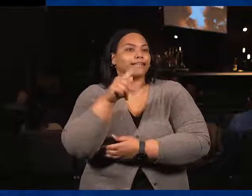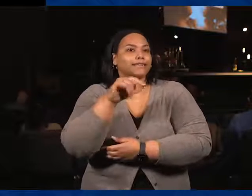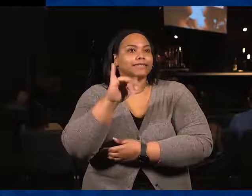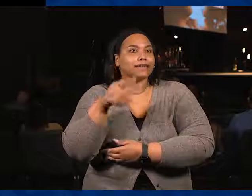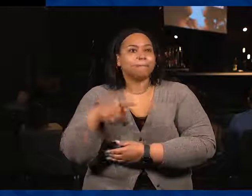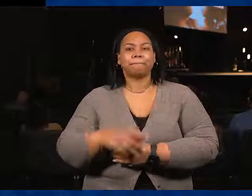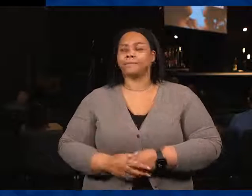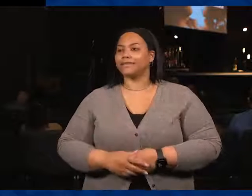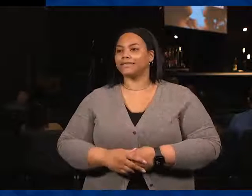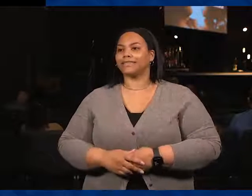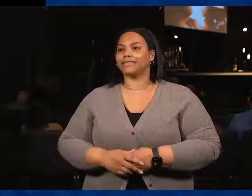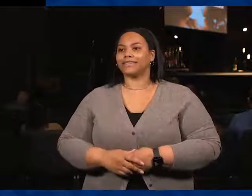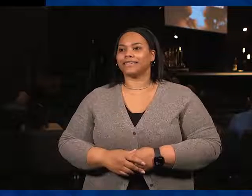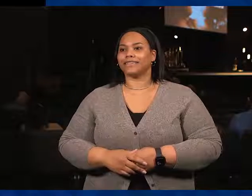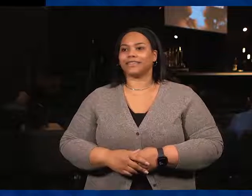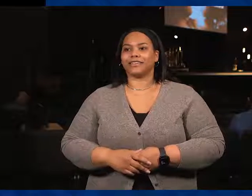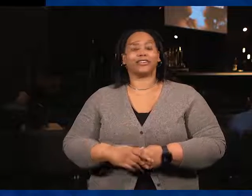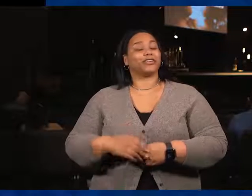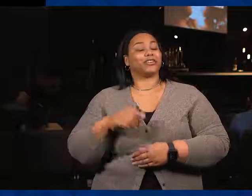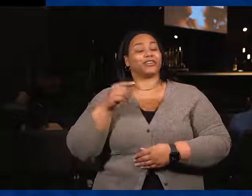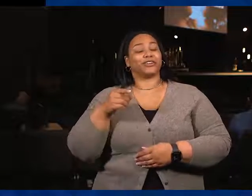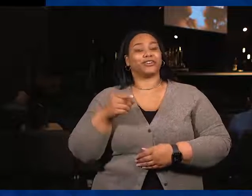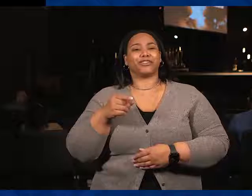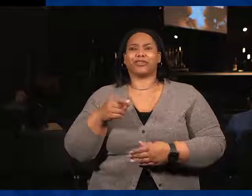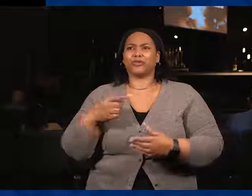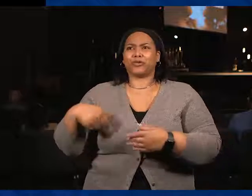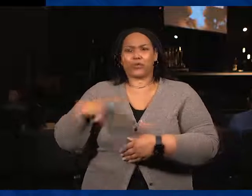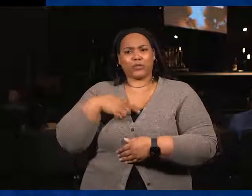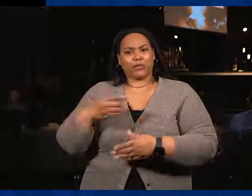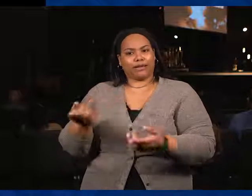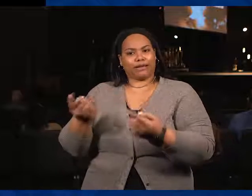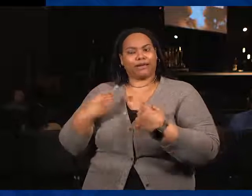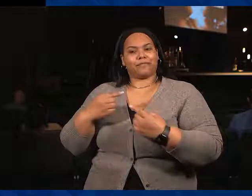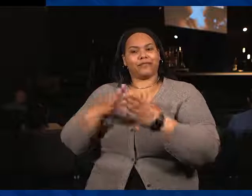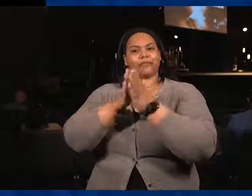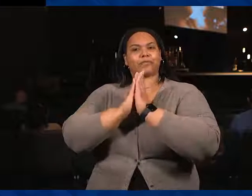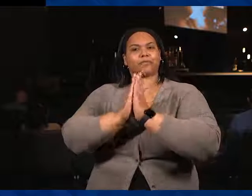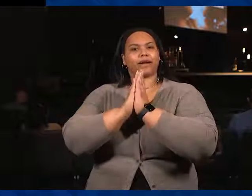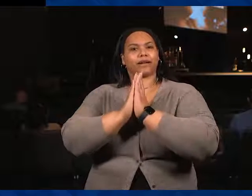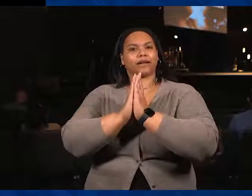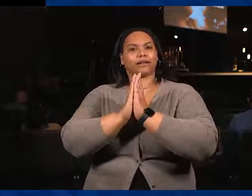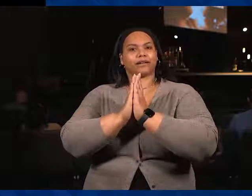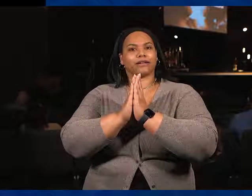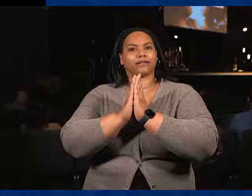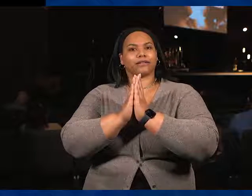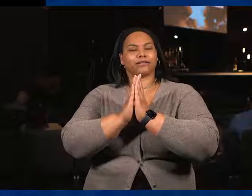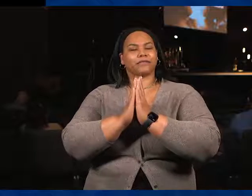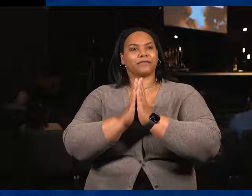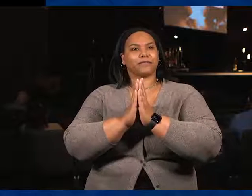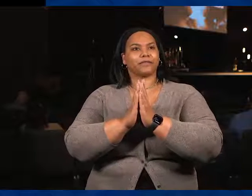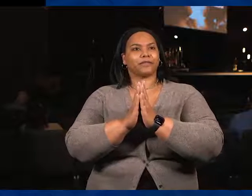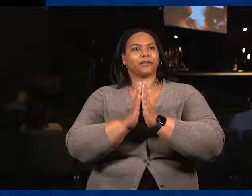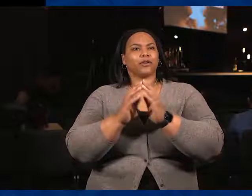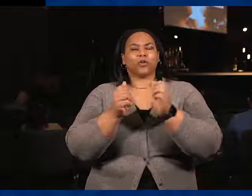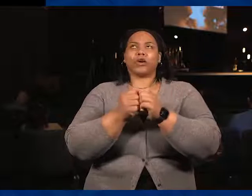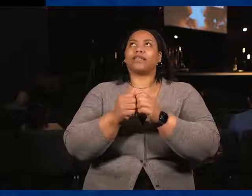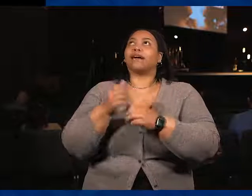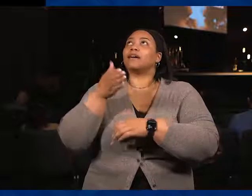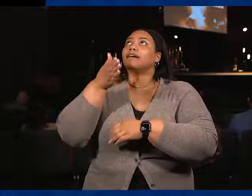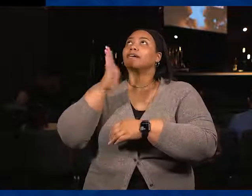you give, the story continues, and we come to prayer with a quid pro quo.